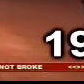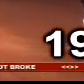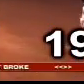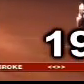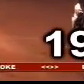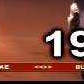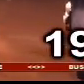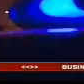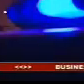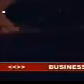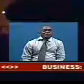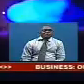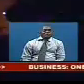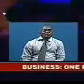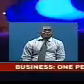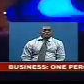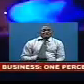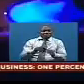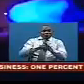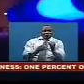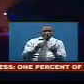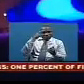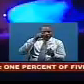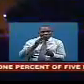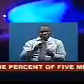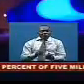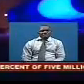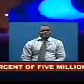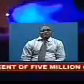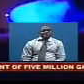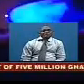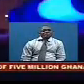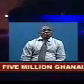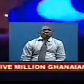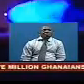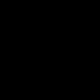18555 for assistance. Abdul Hayi Moomen, GTV News, Accra.